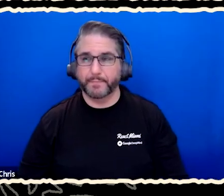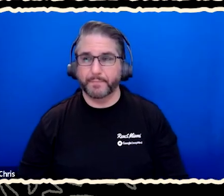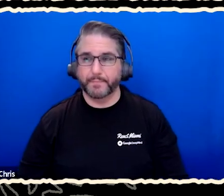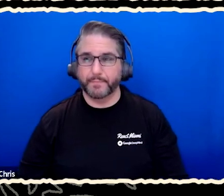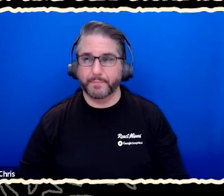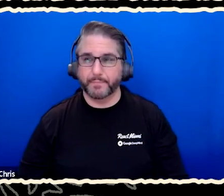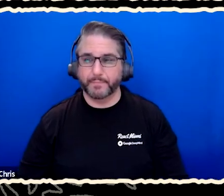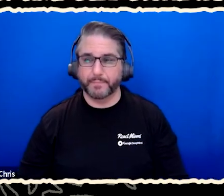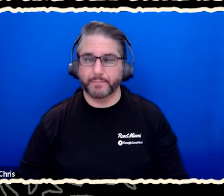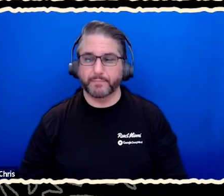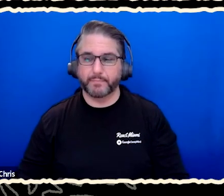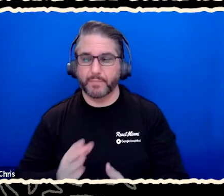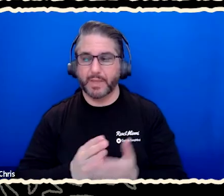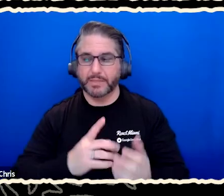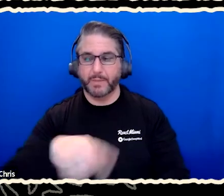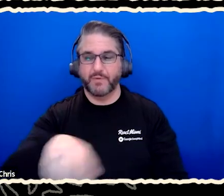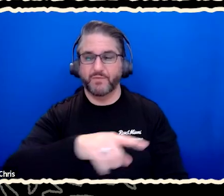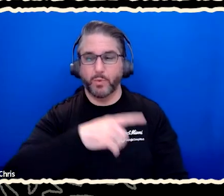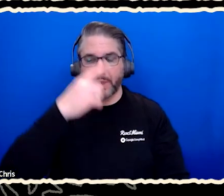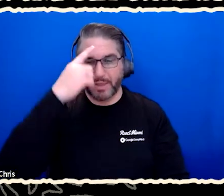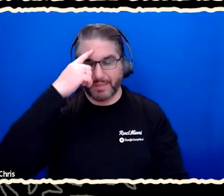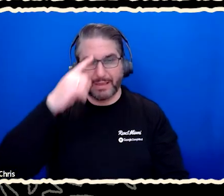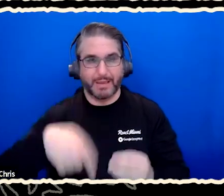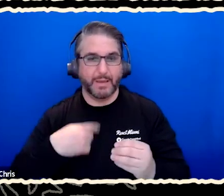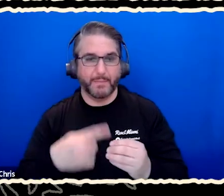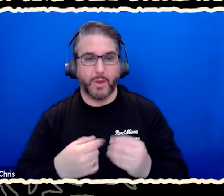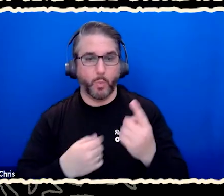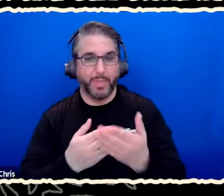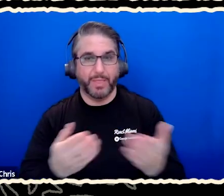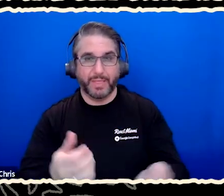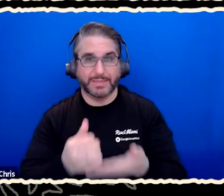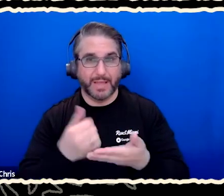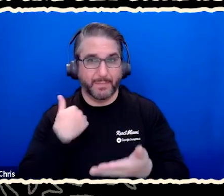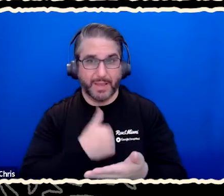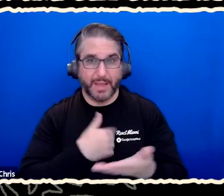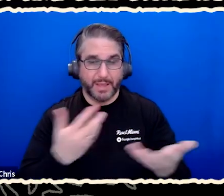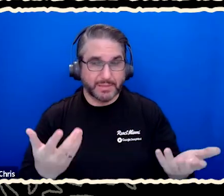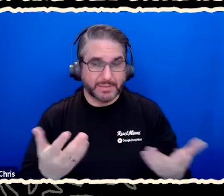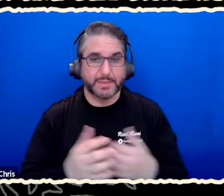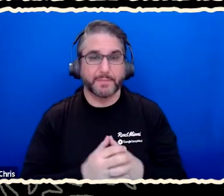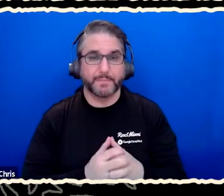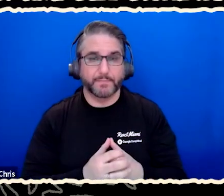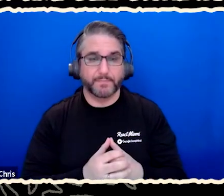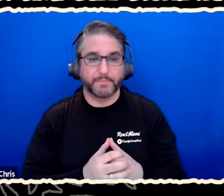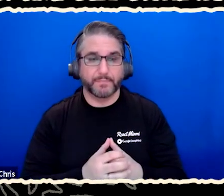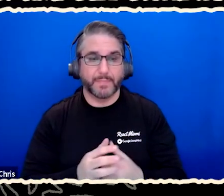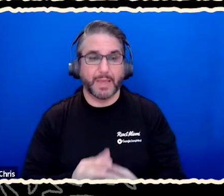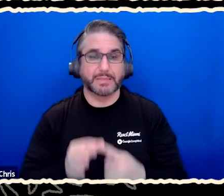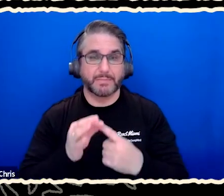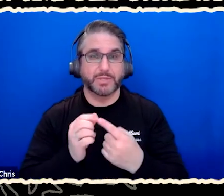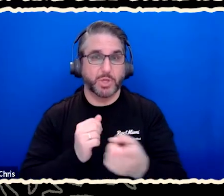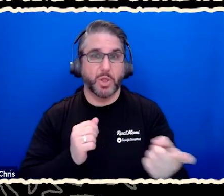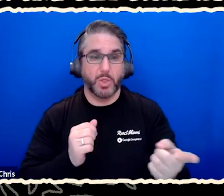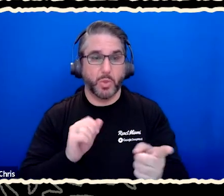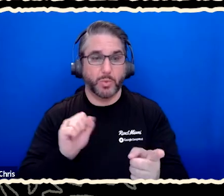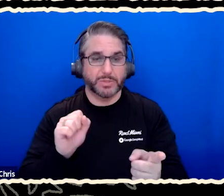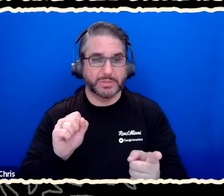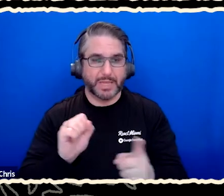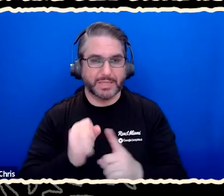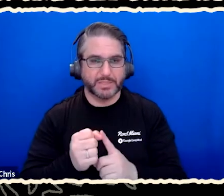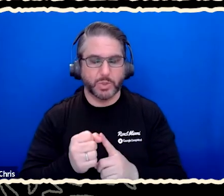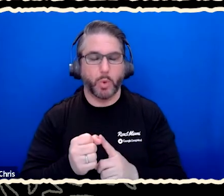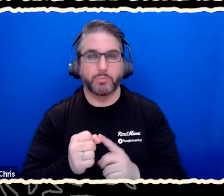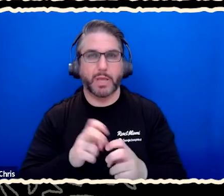you think about one thing which is already helping us, especially in those cases. Oh, I'm a little too